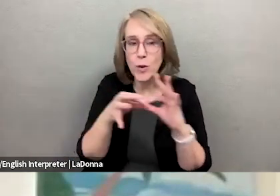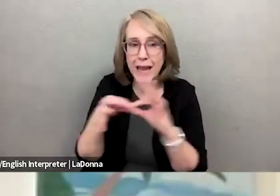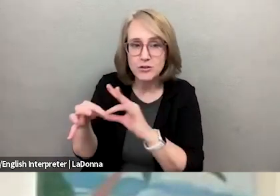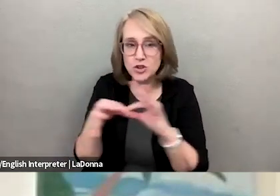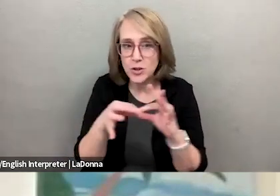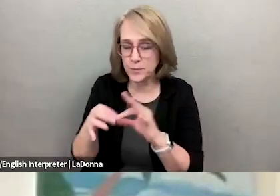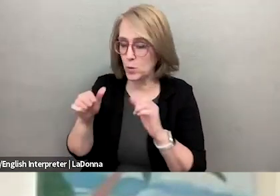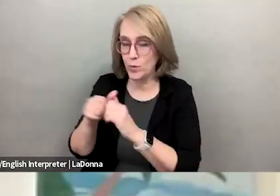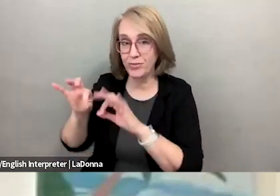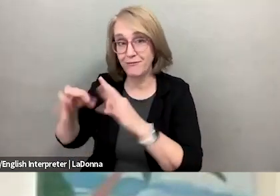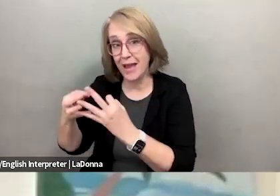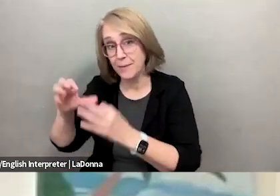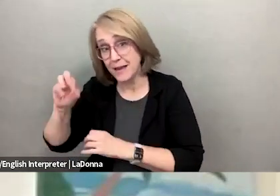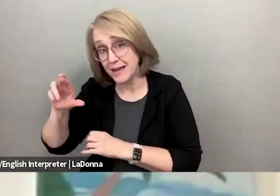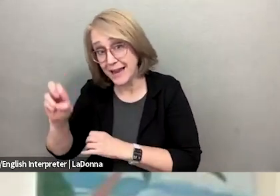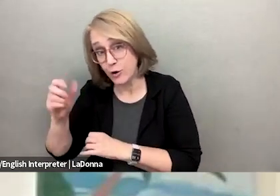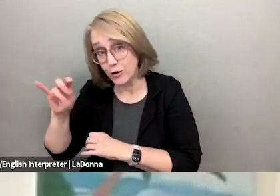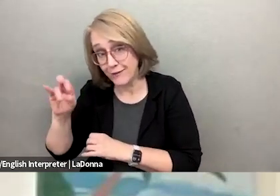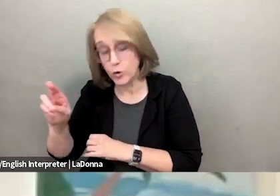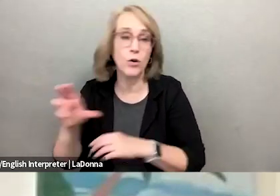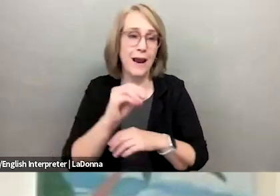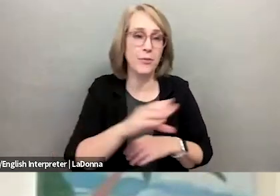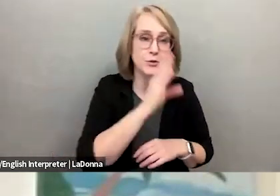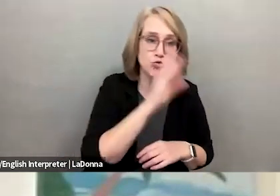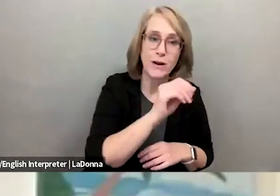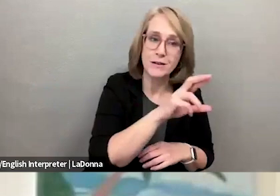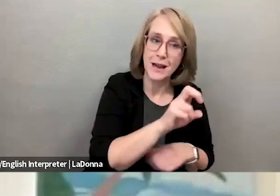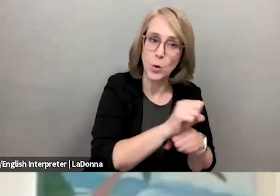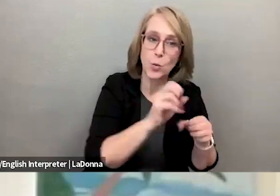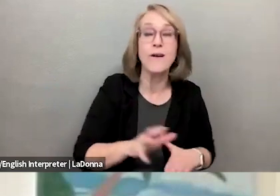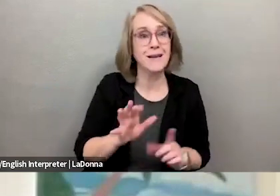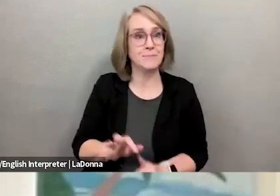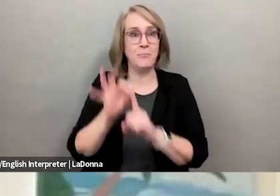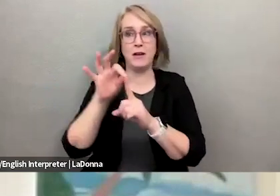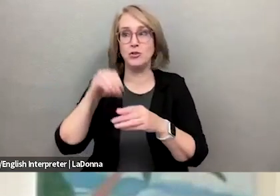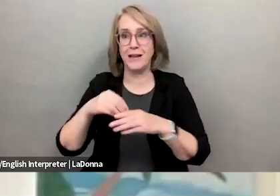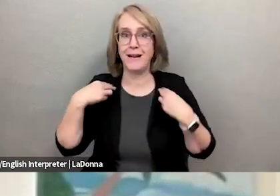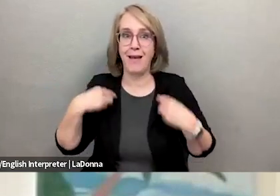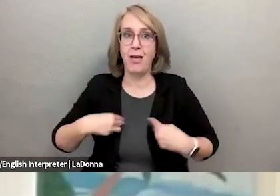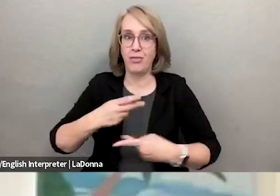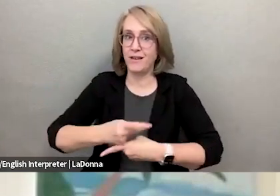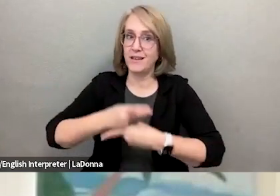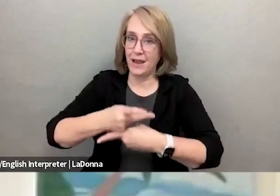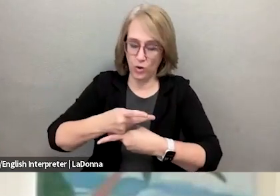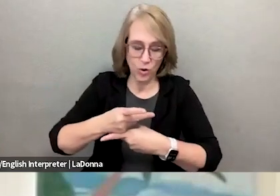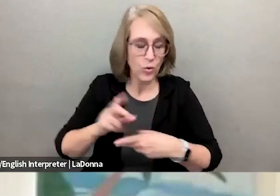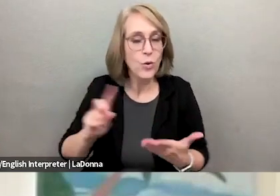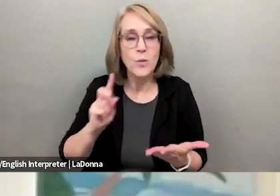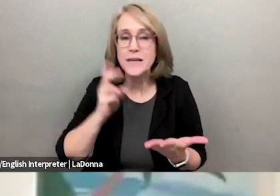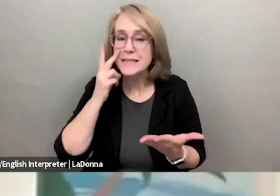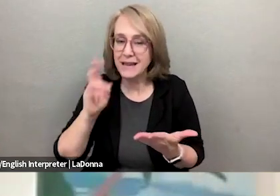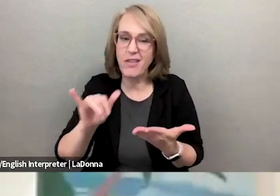important relationship between those two, especially in the healthcare setting, where that we see